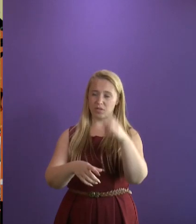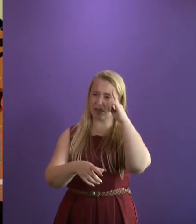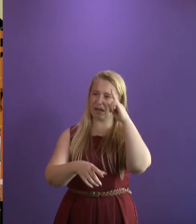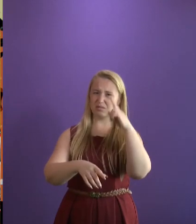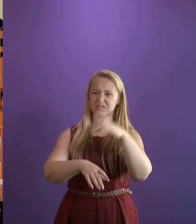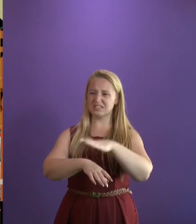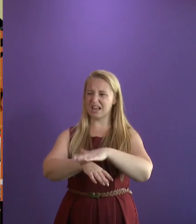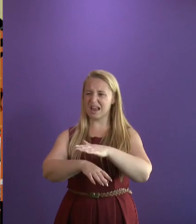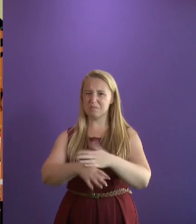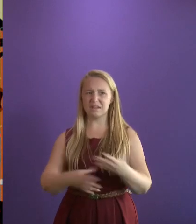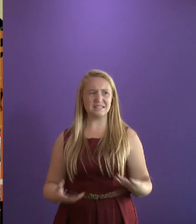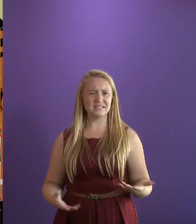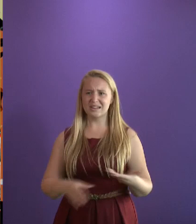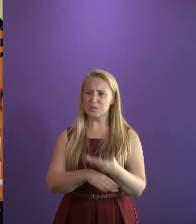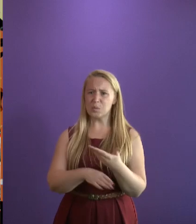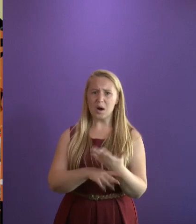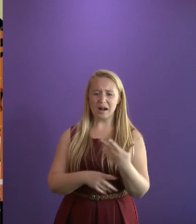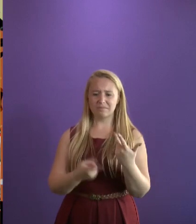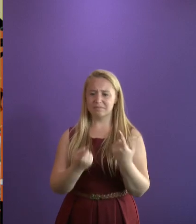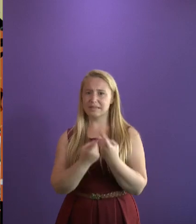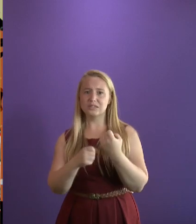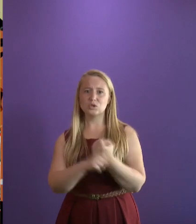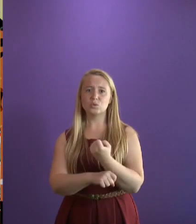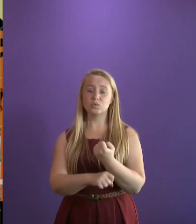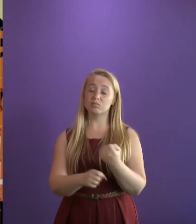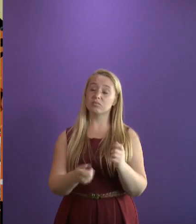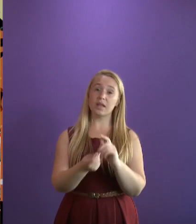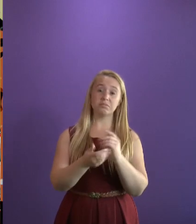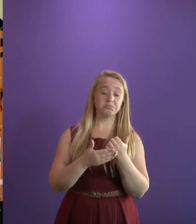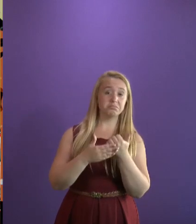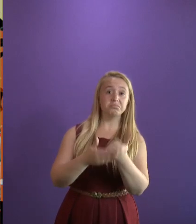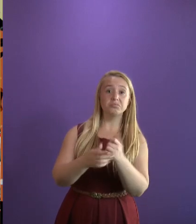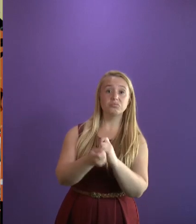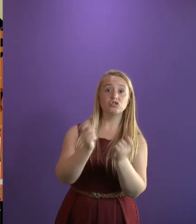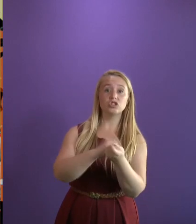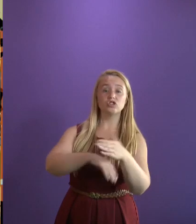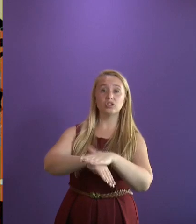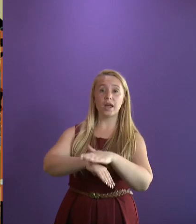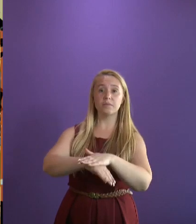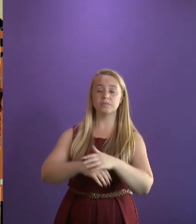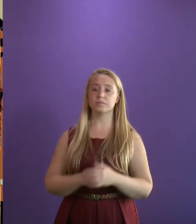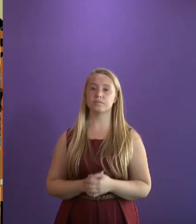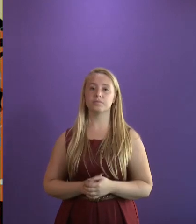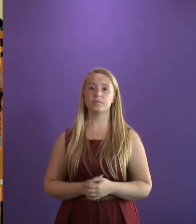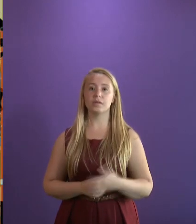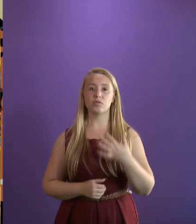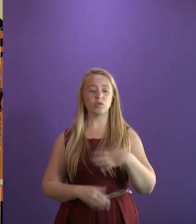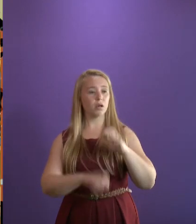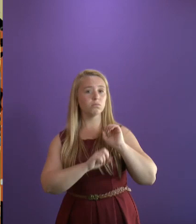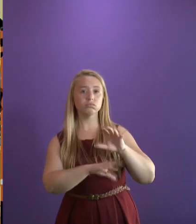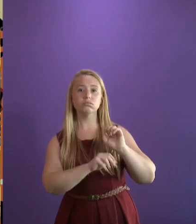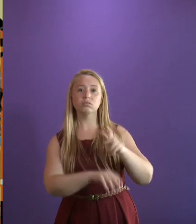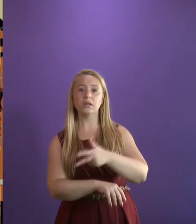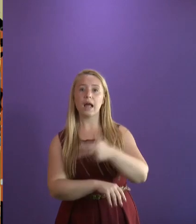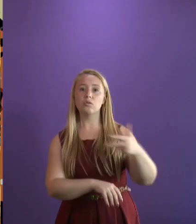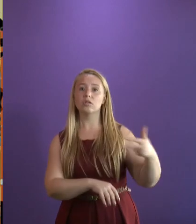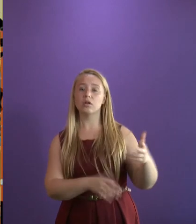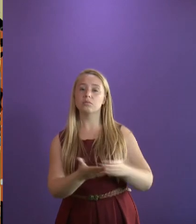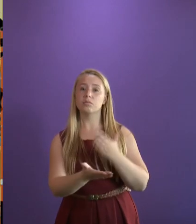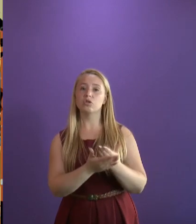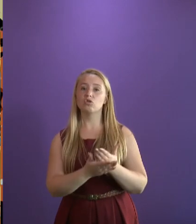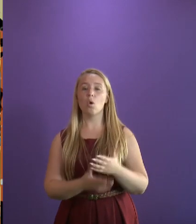can attend, do that. If you can ensure your councillor hears women's voices in your area, do